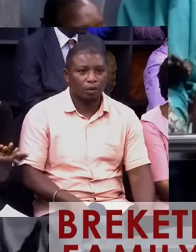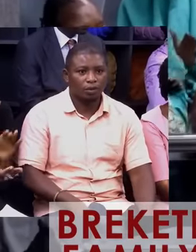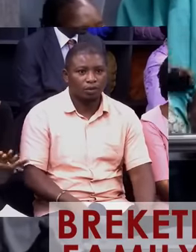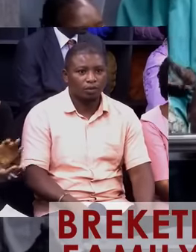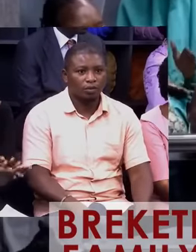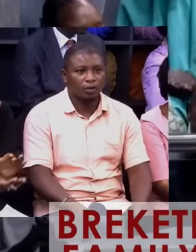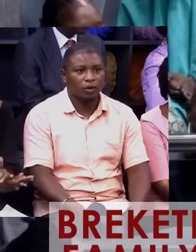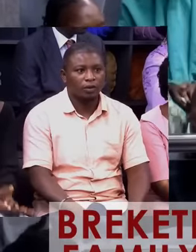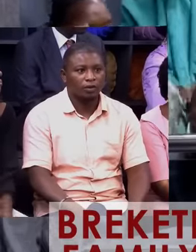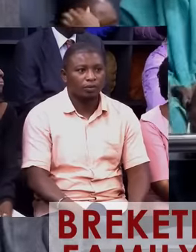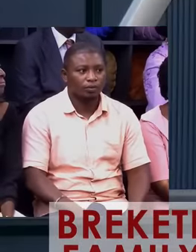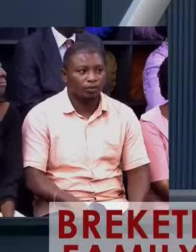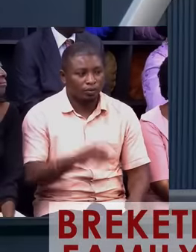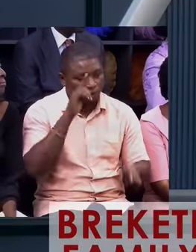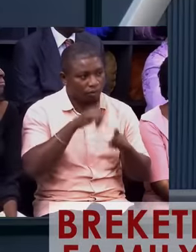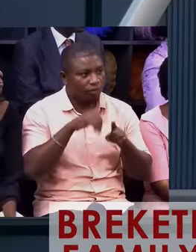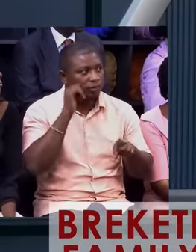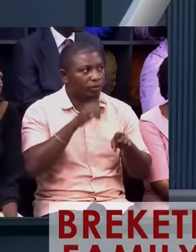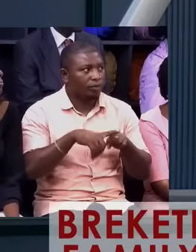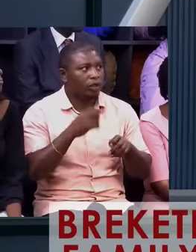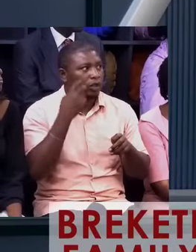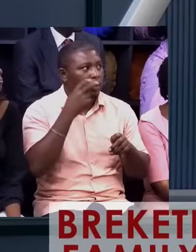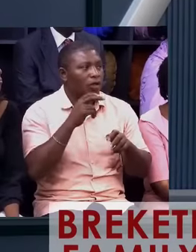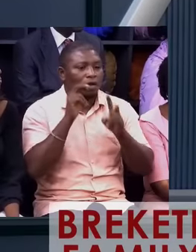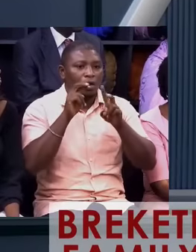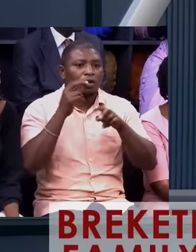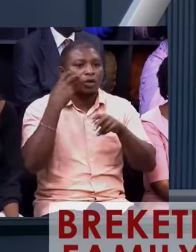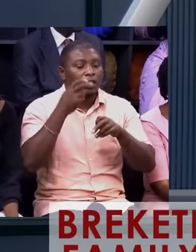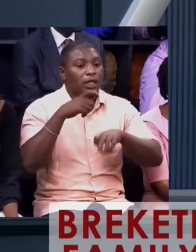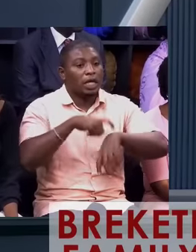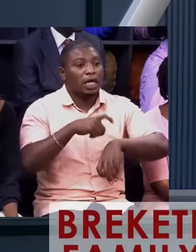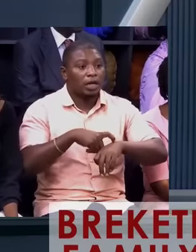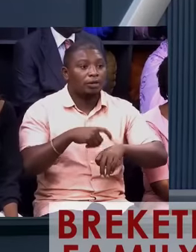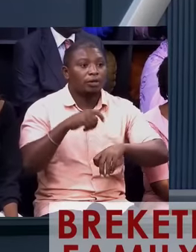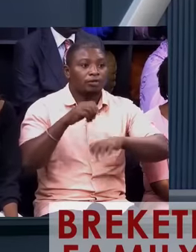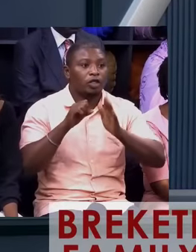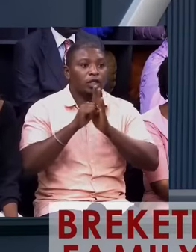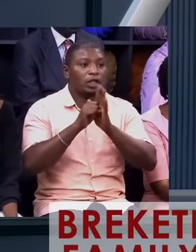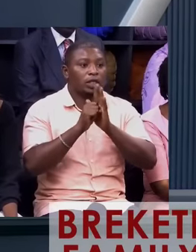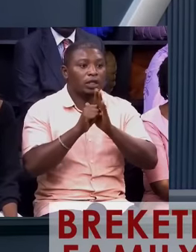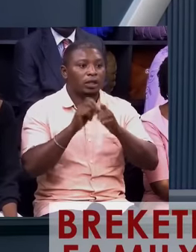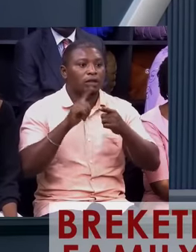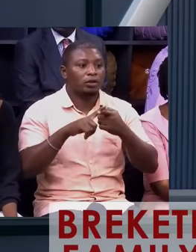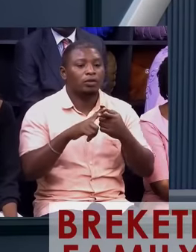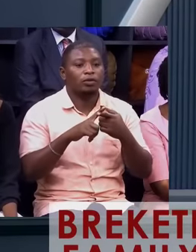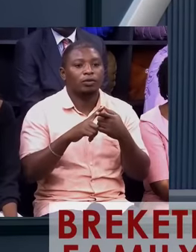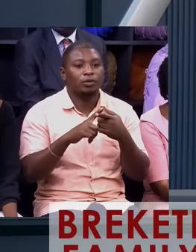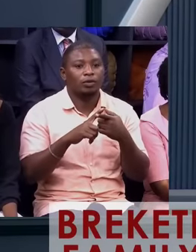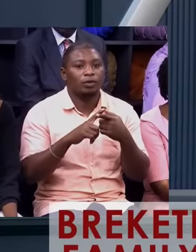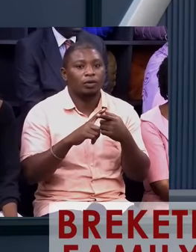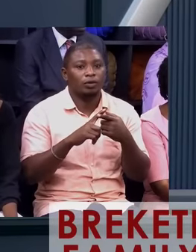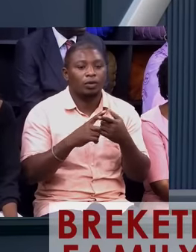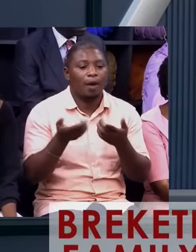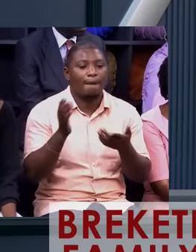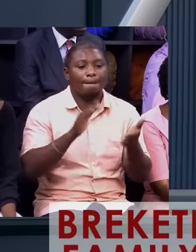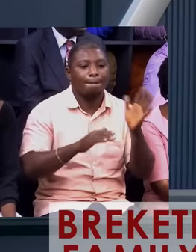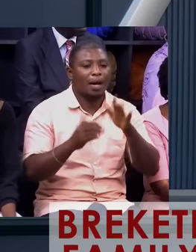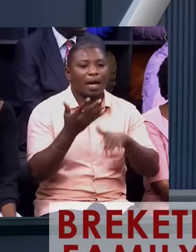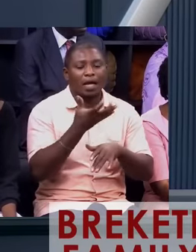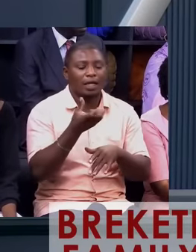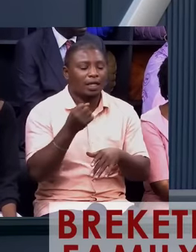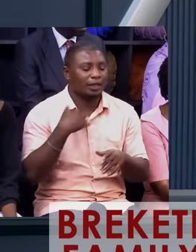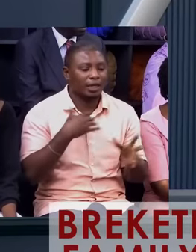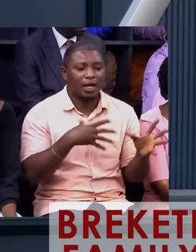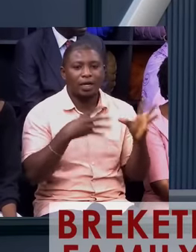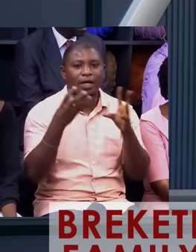them my brothers my sisters don't they give us signal signal to do things signal make we